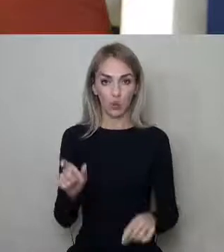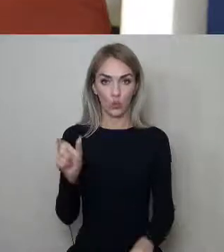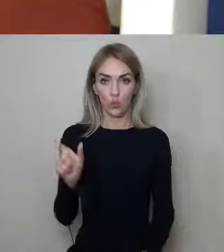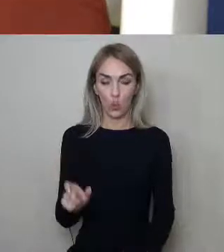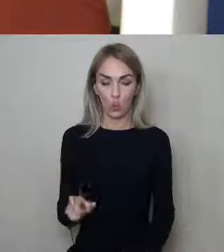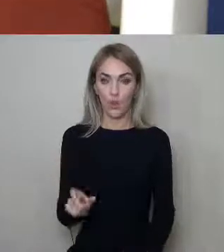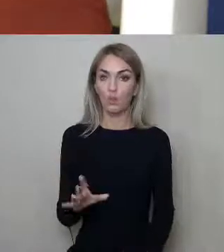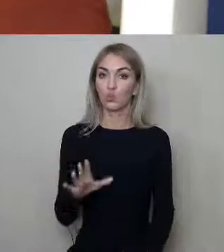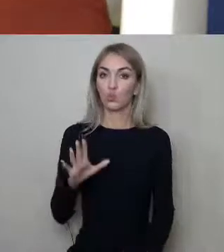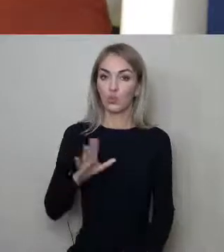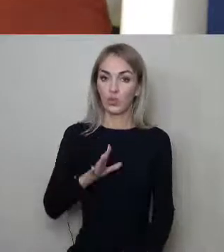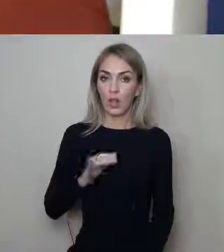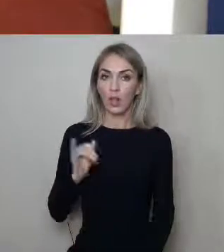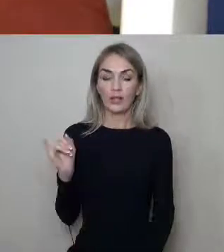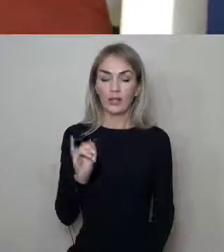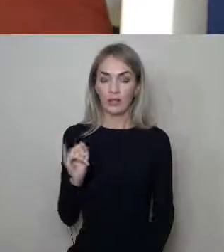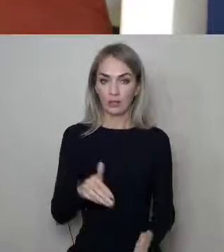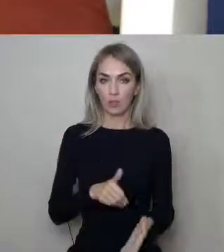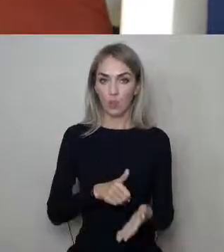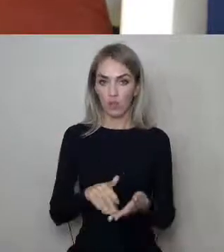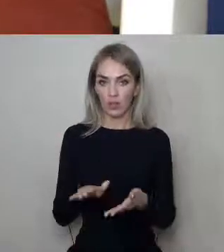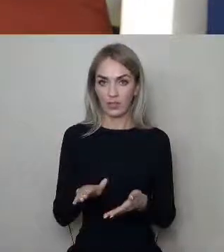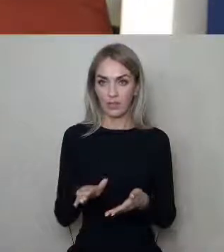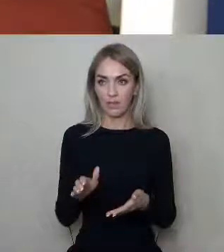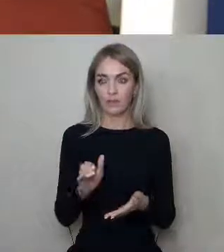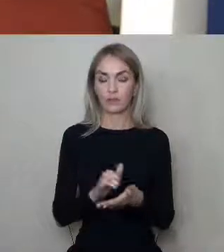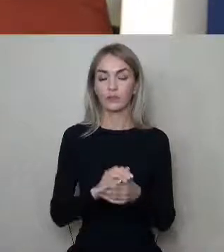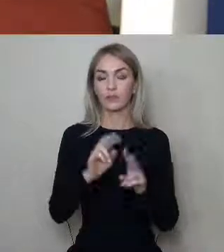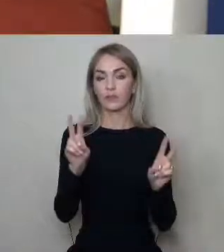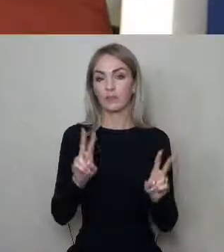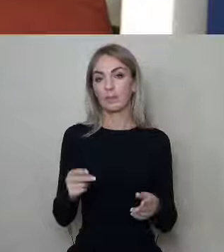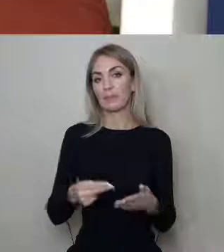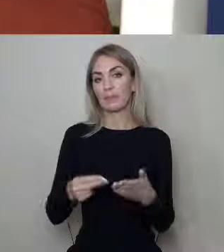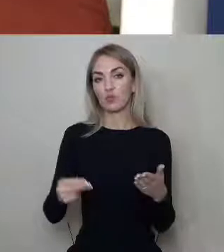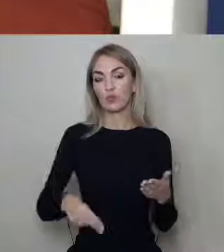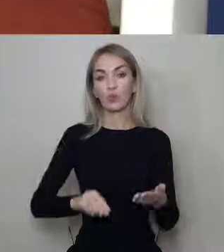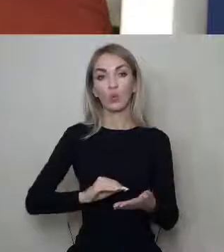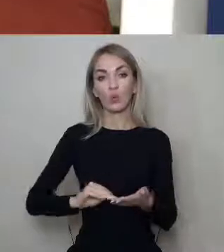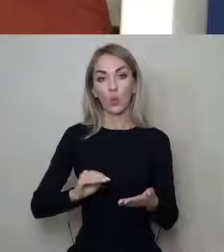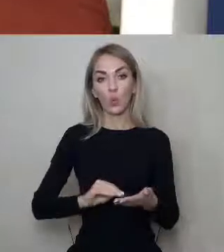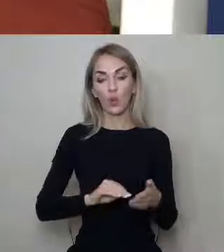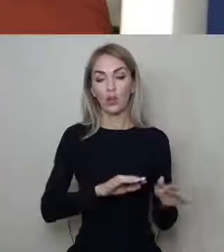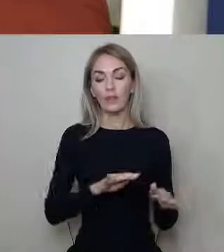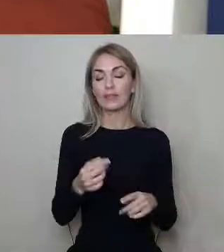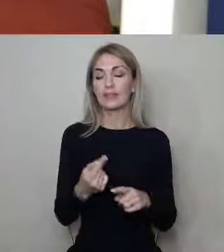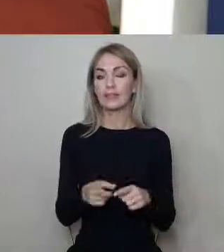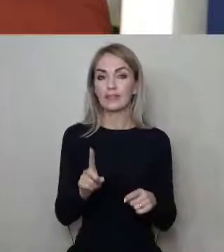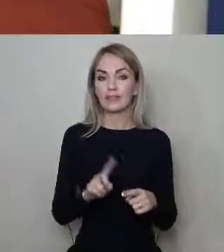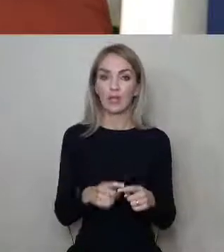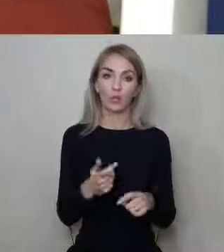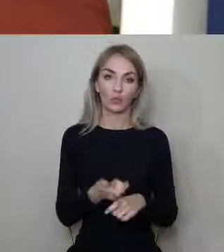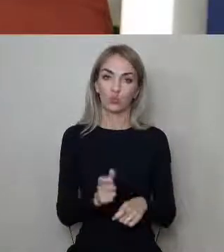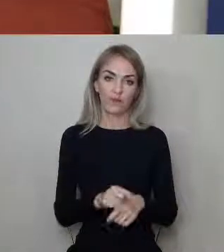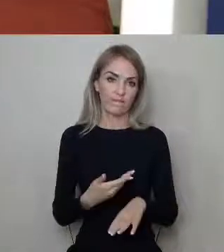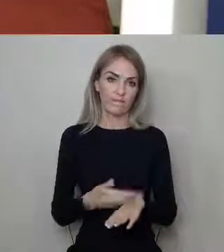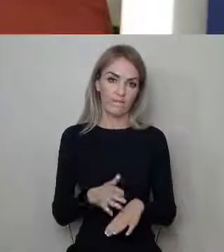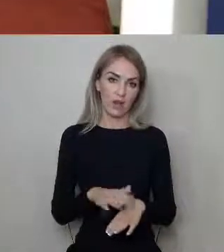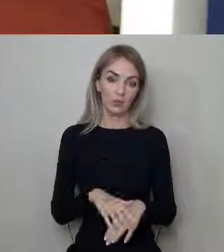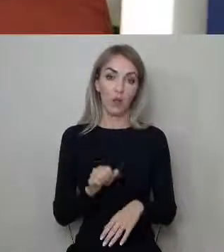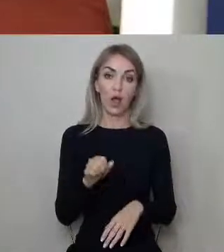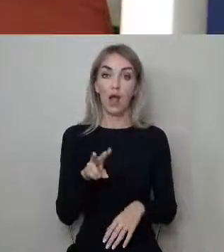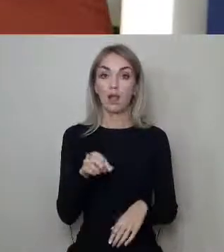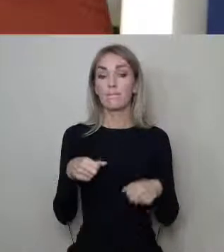sign it. And how can you seek two witnesses to prove that the person refused to sign the protocol